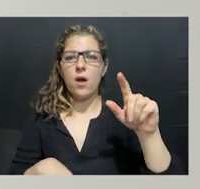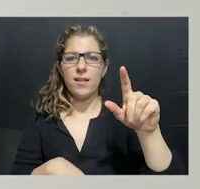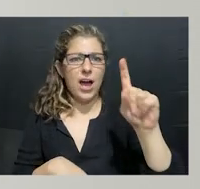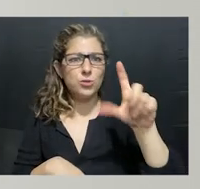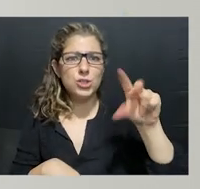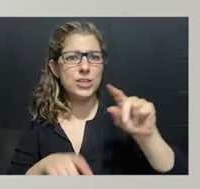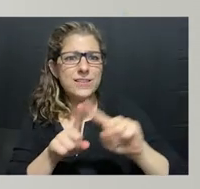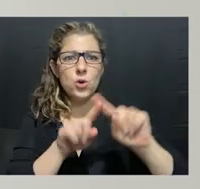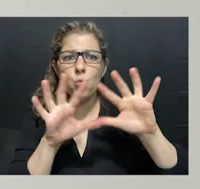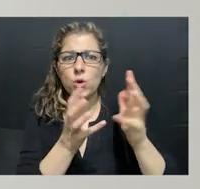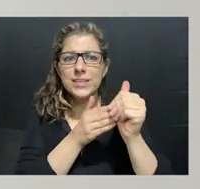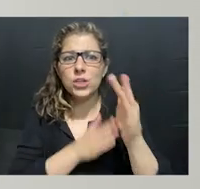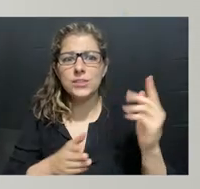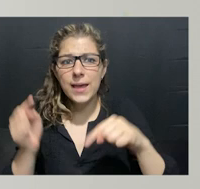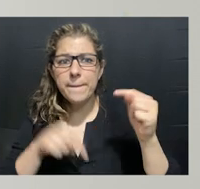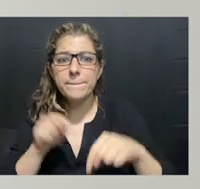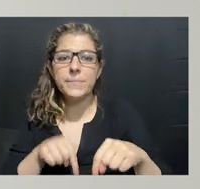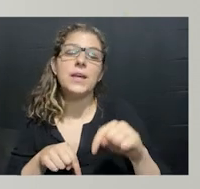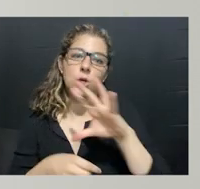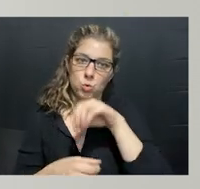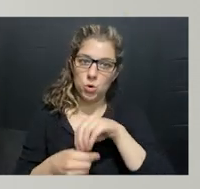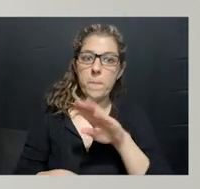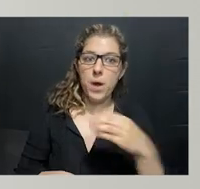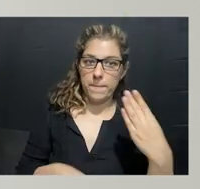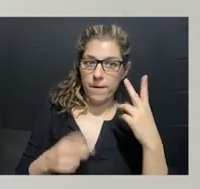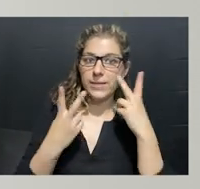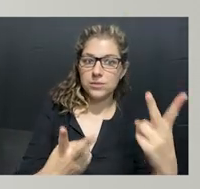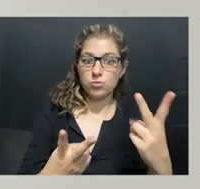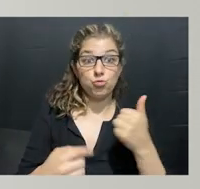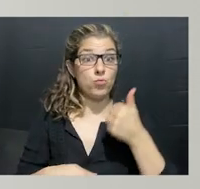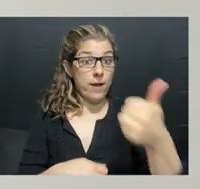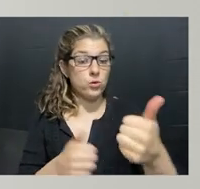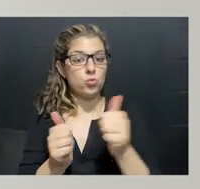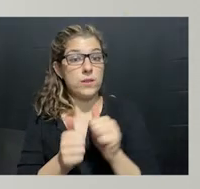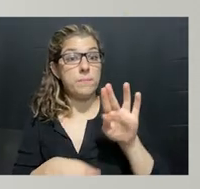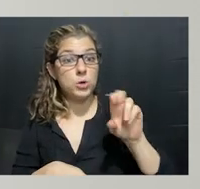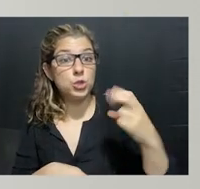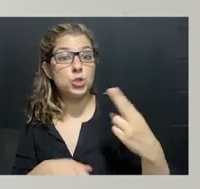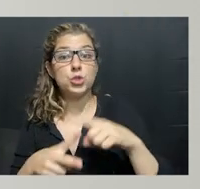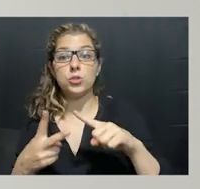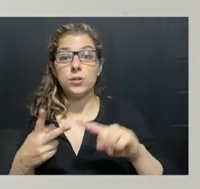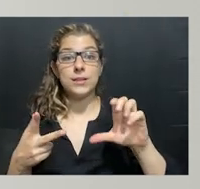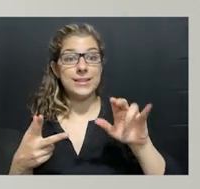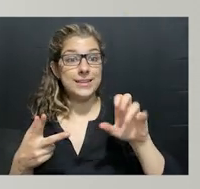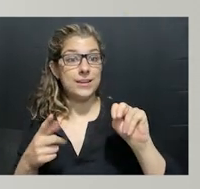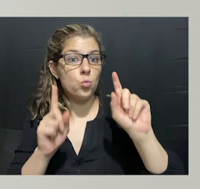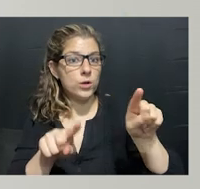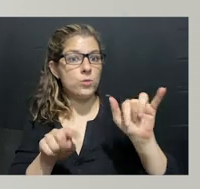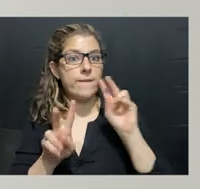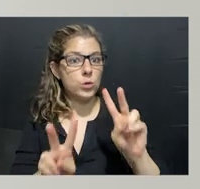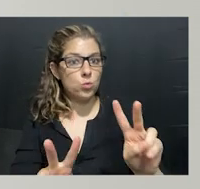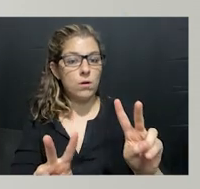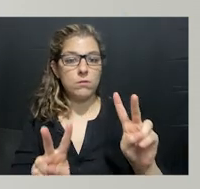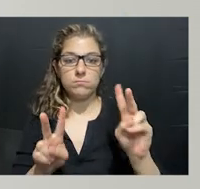came, and including, of course, President Obama, who traveled with President Bush and President Clinton to that funeral